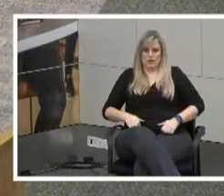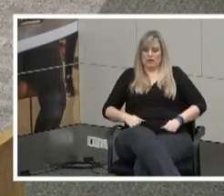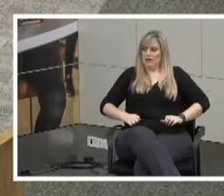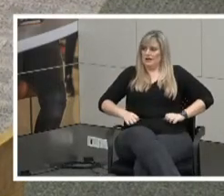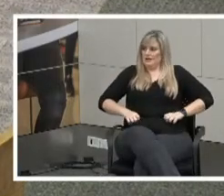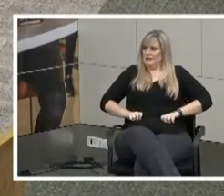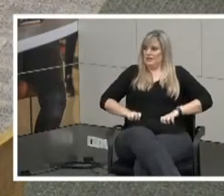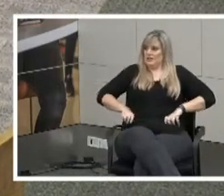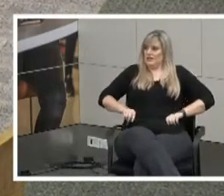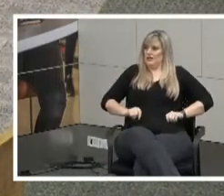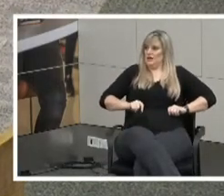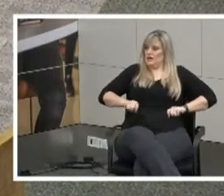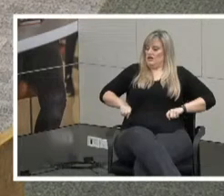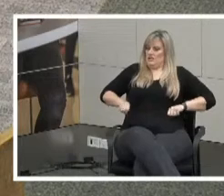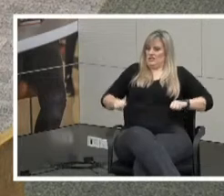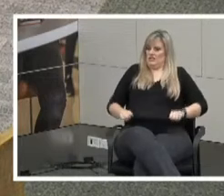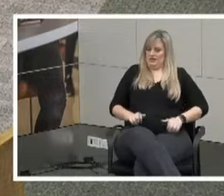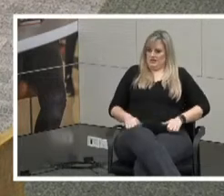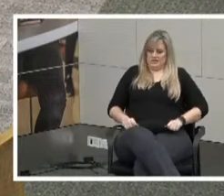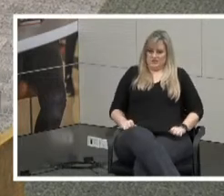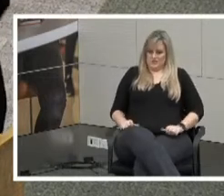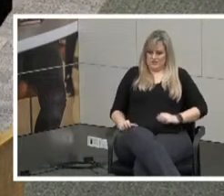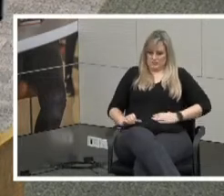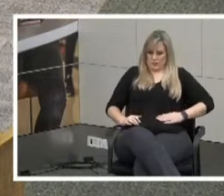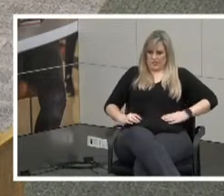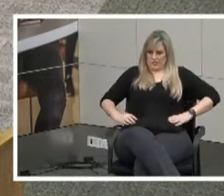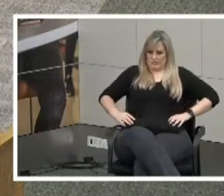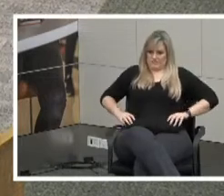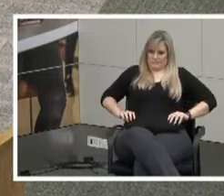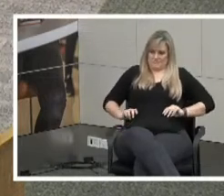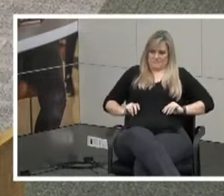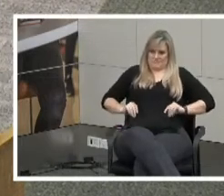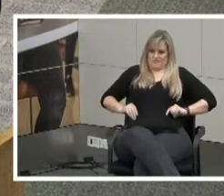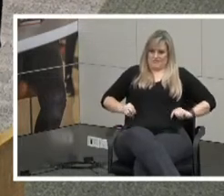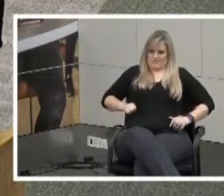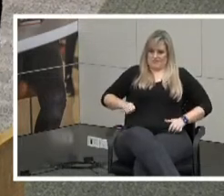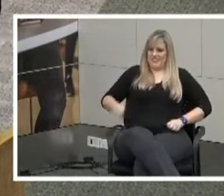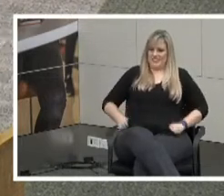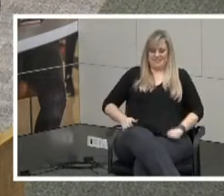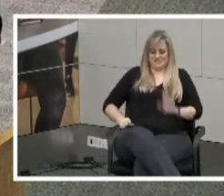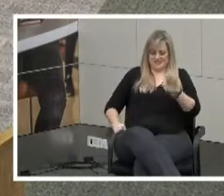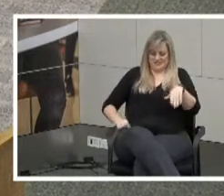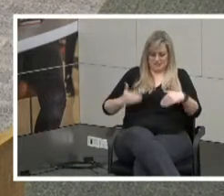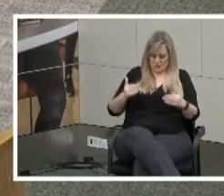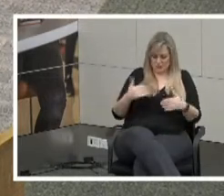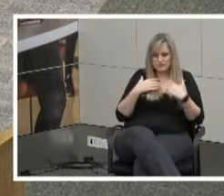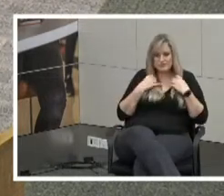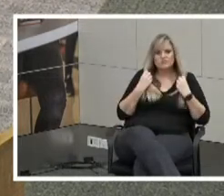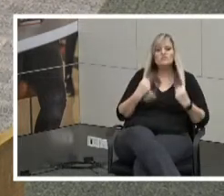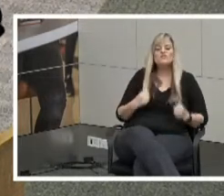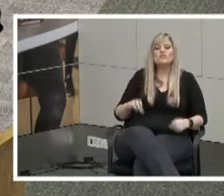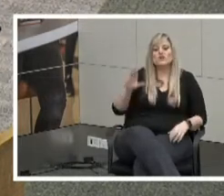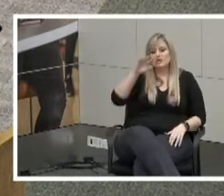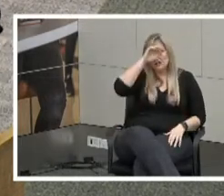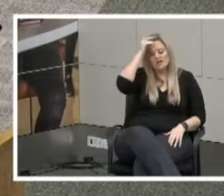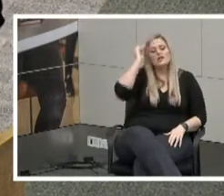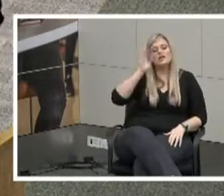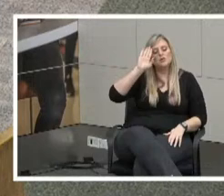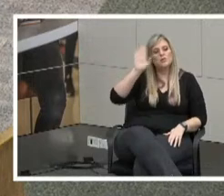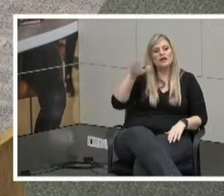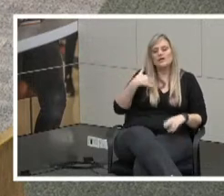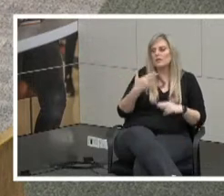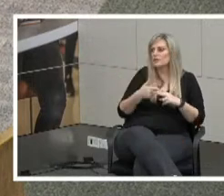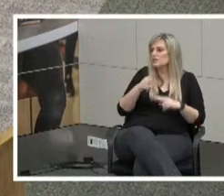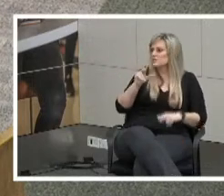25 25 it's fine I mean it's just go ahead my name is Sandra